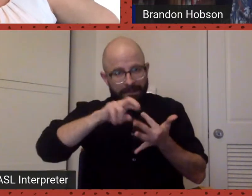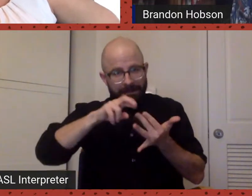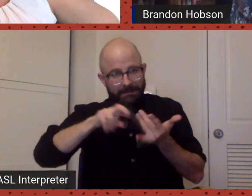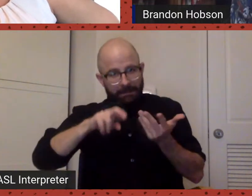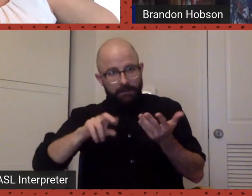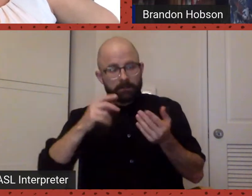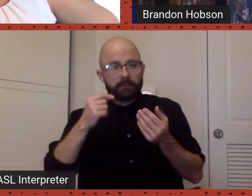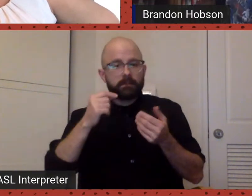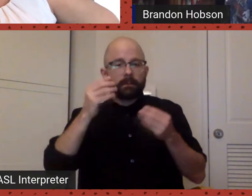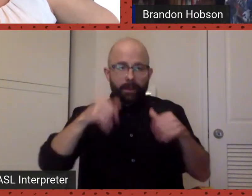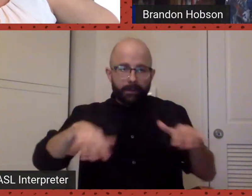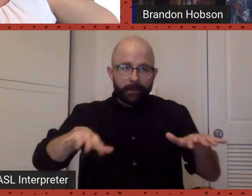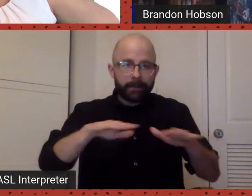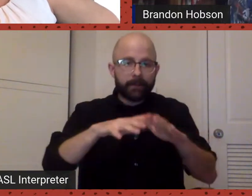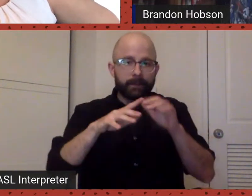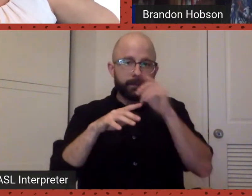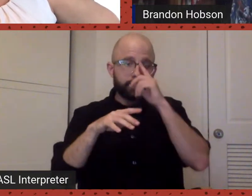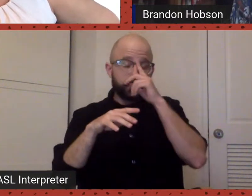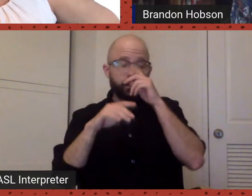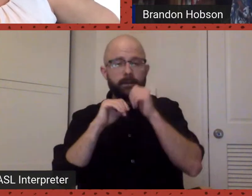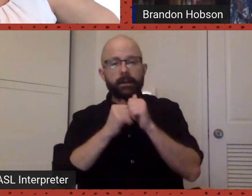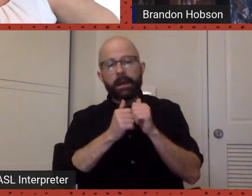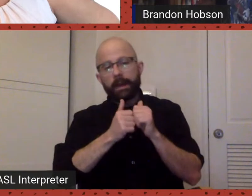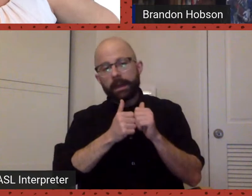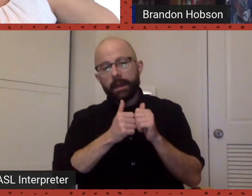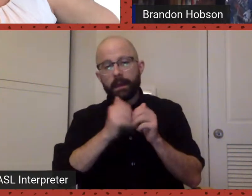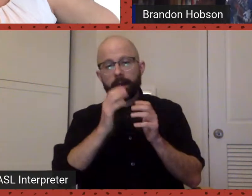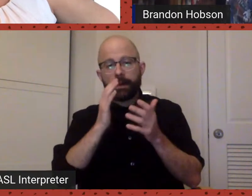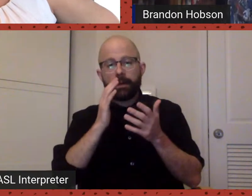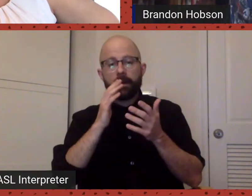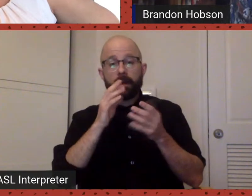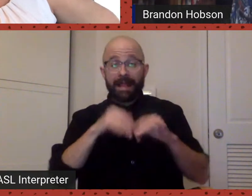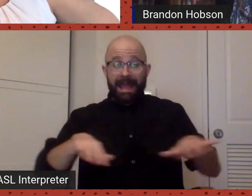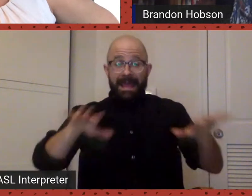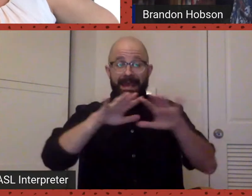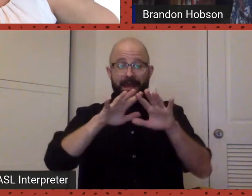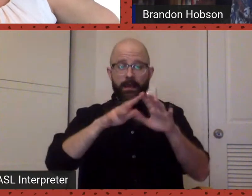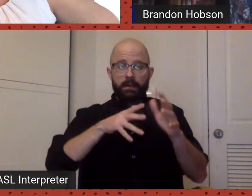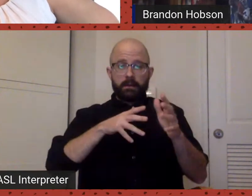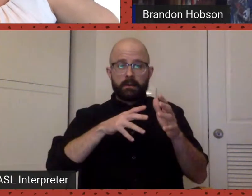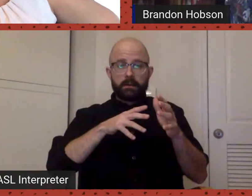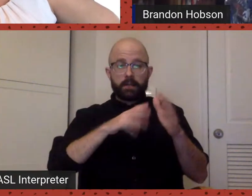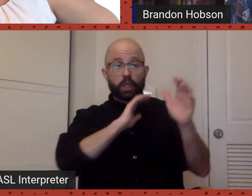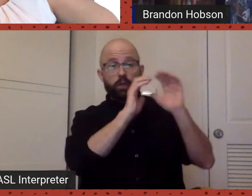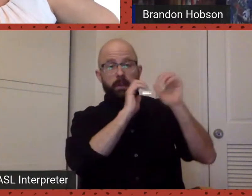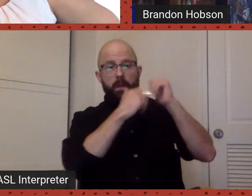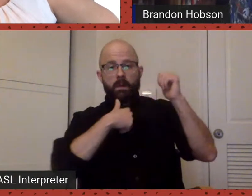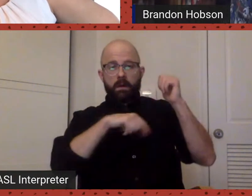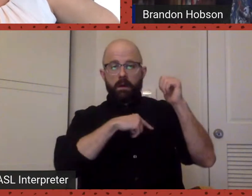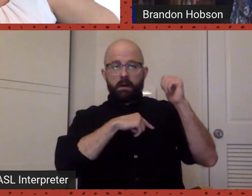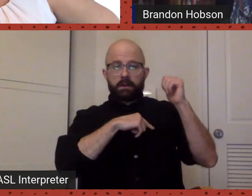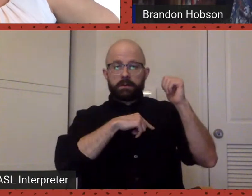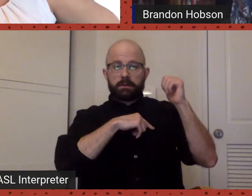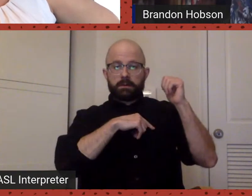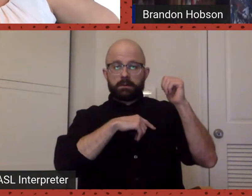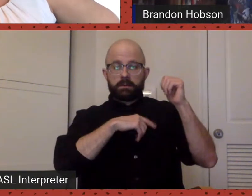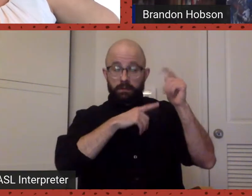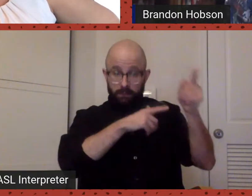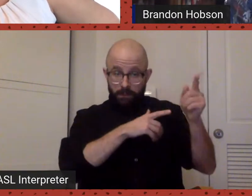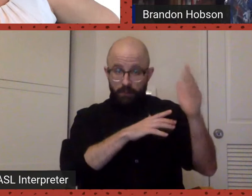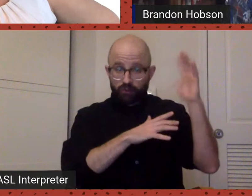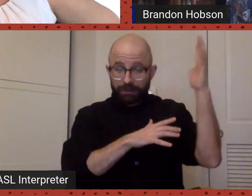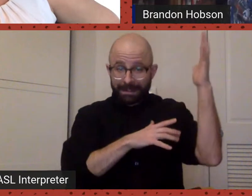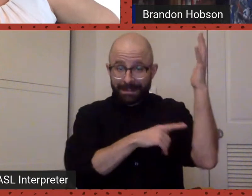and the way that the land is speaking to us through the trees, through